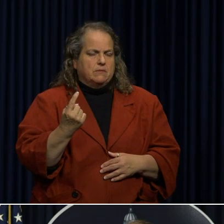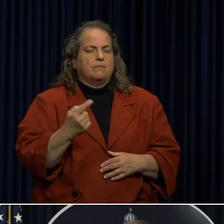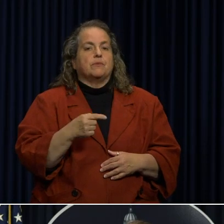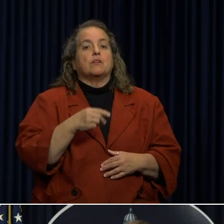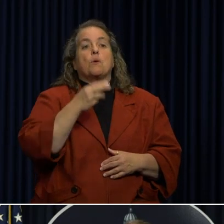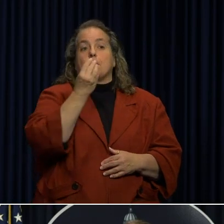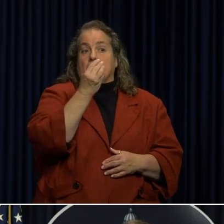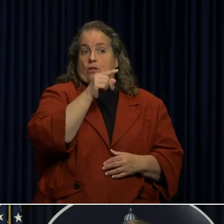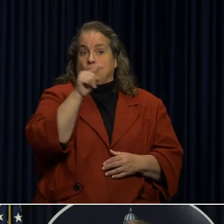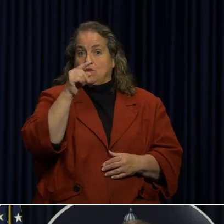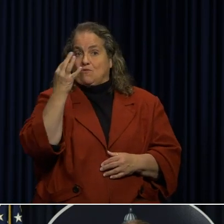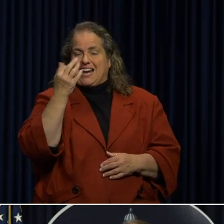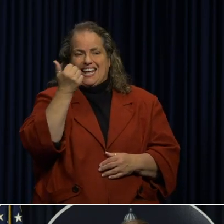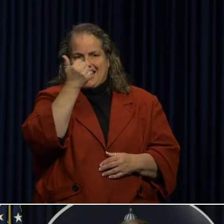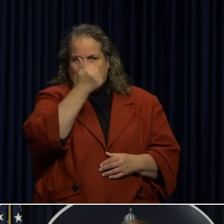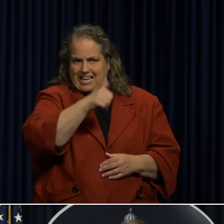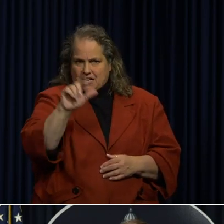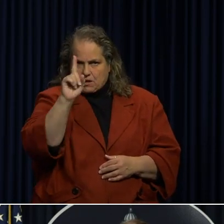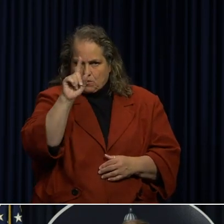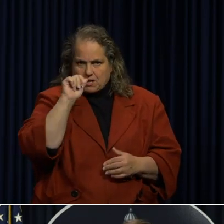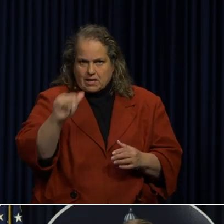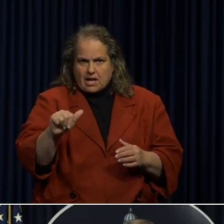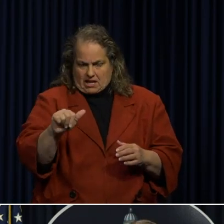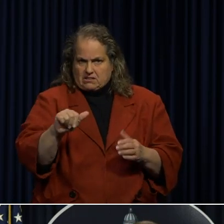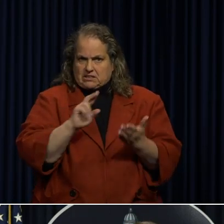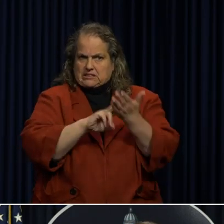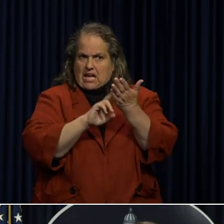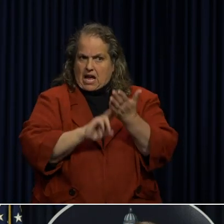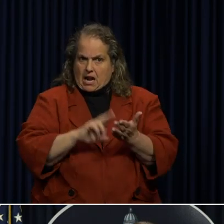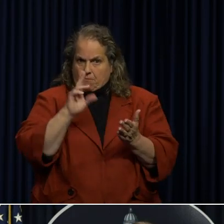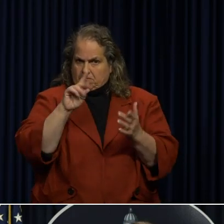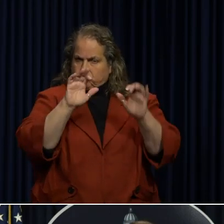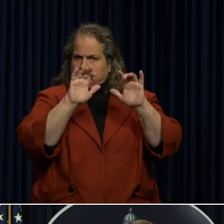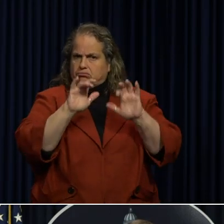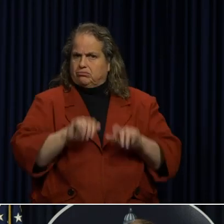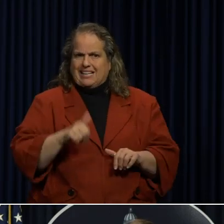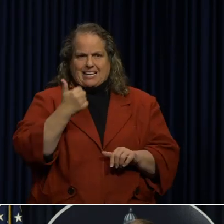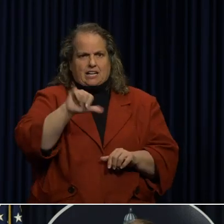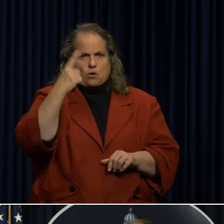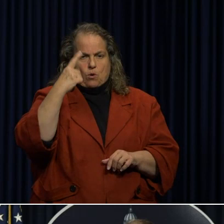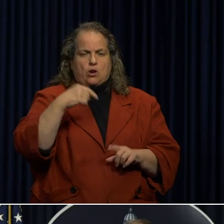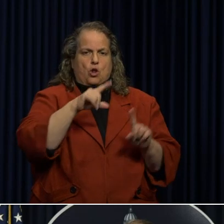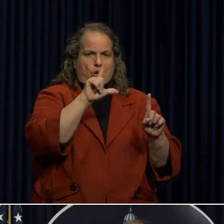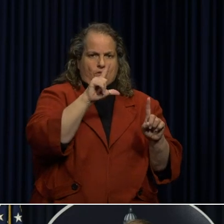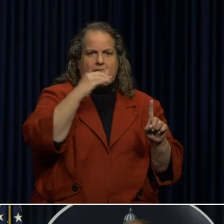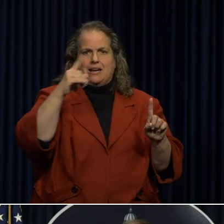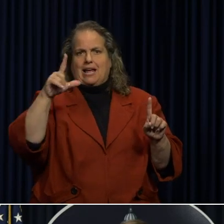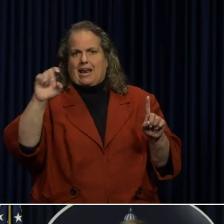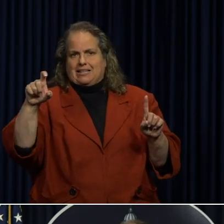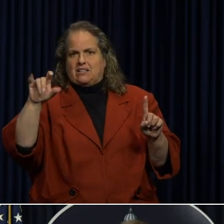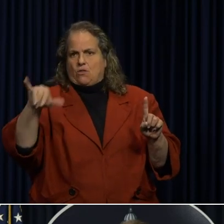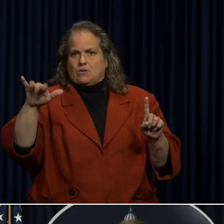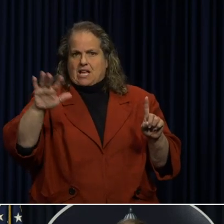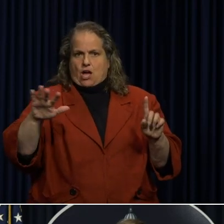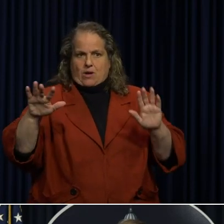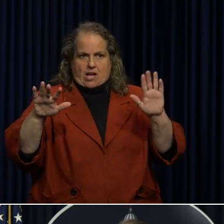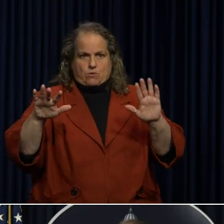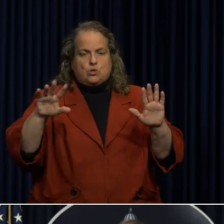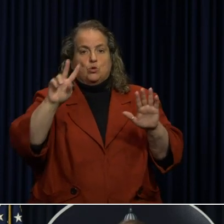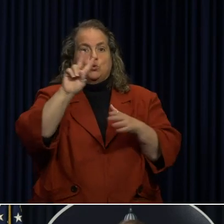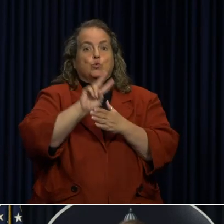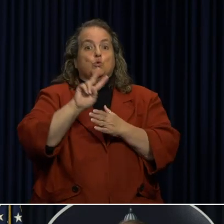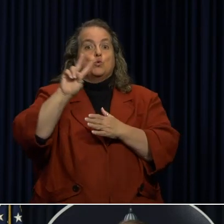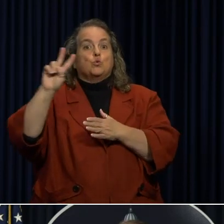Friday. Anybody can sign up. Let's make sure we get as many signups. And Louisville and Lexington in those areas are going to go 2